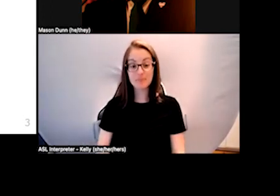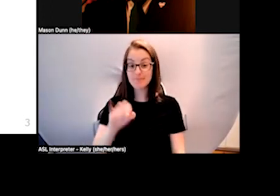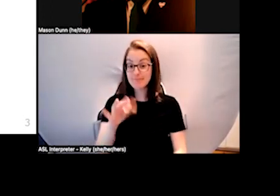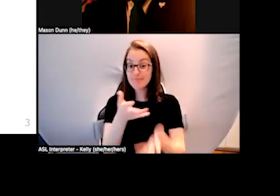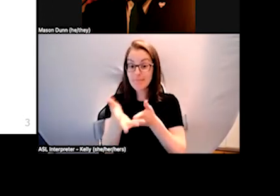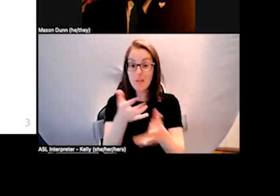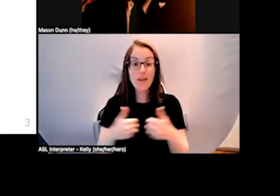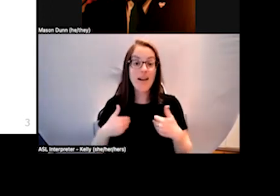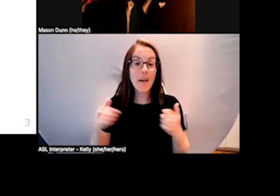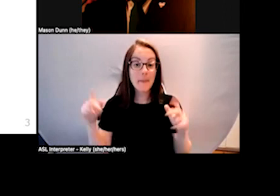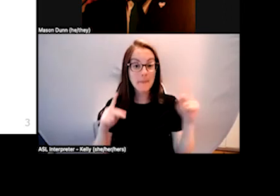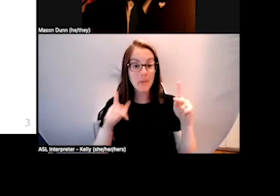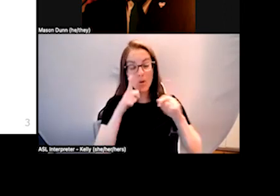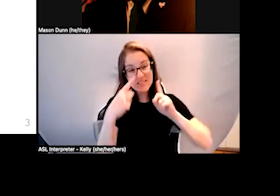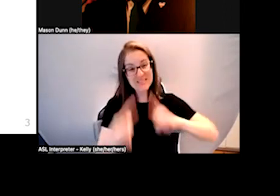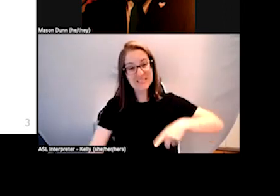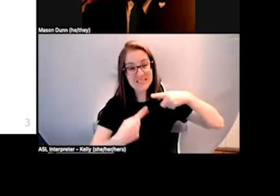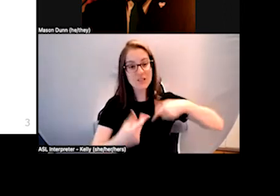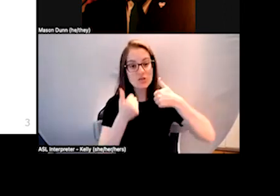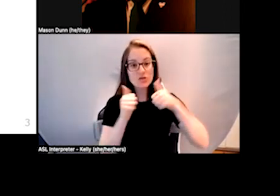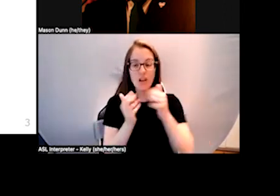folks who are struggling with a name change,